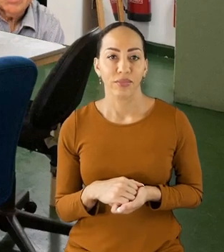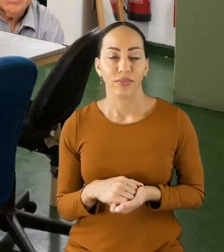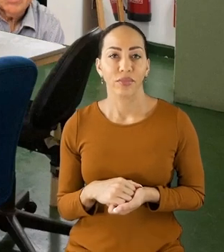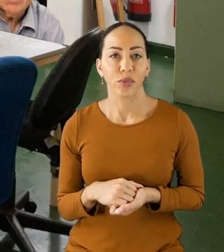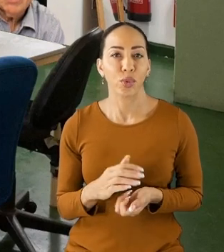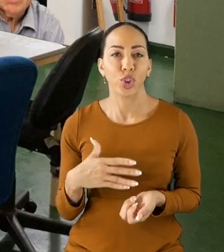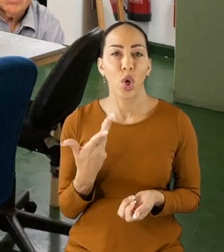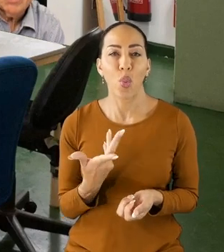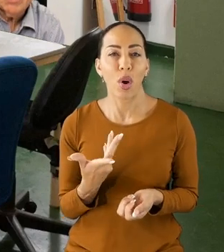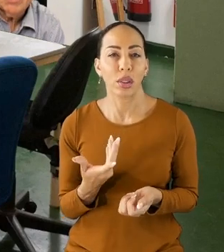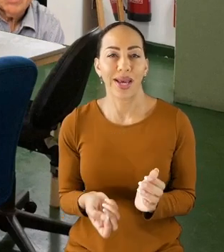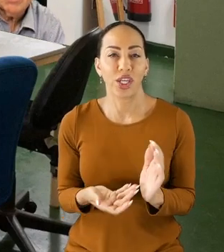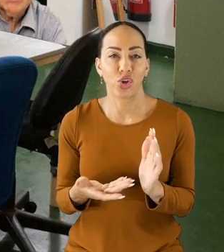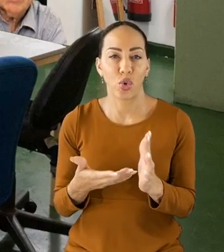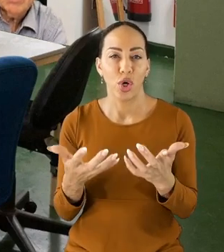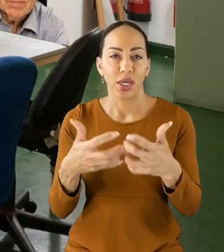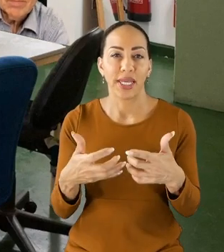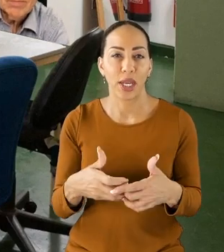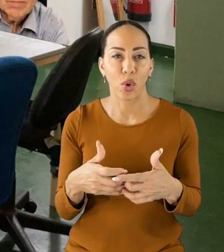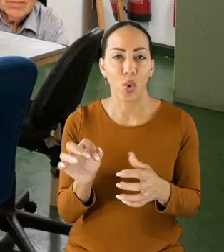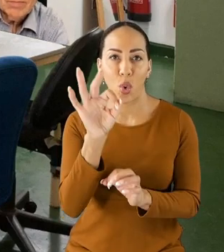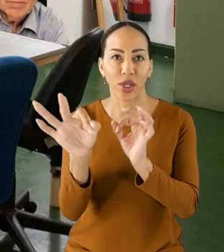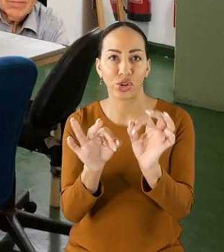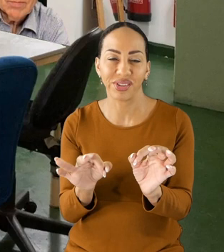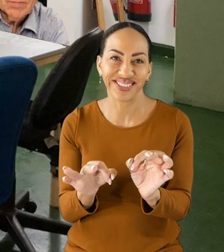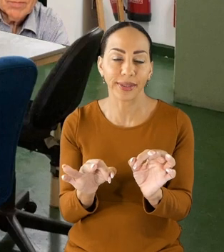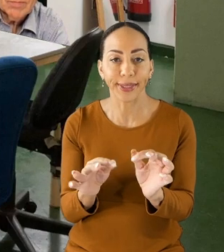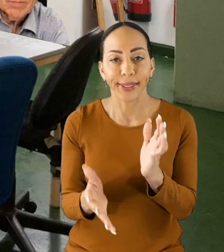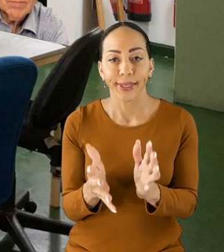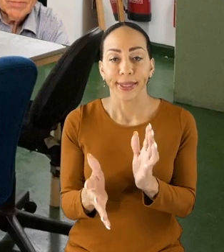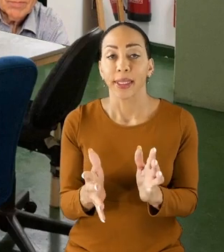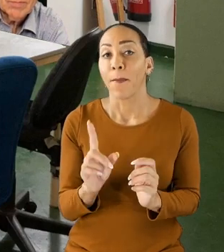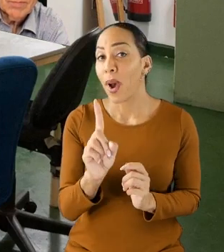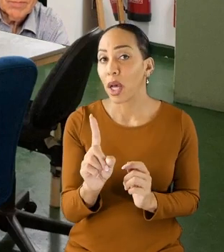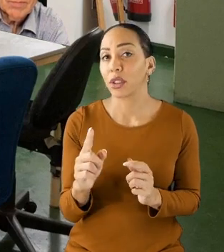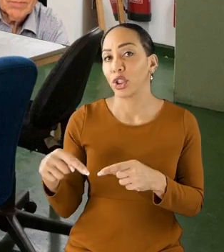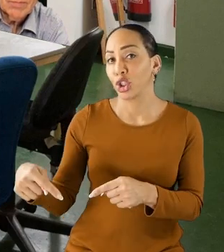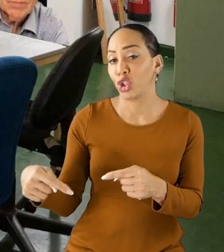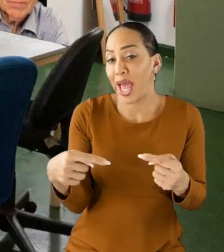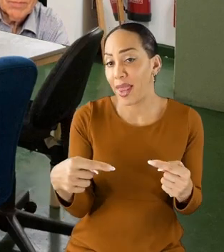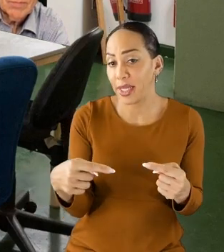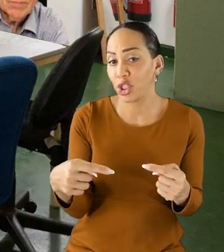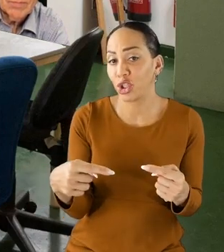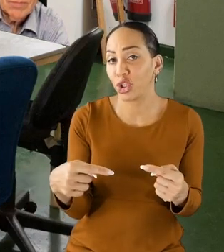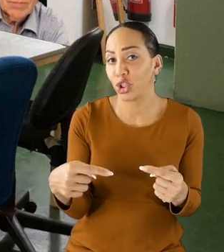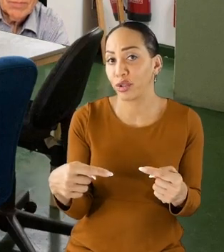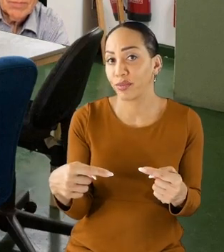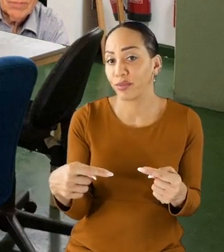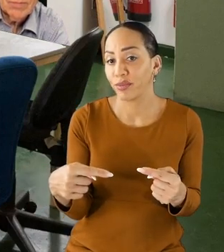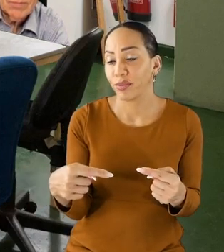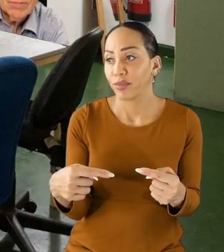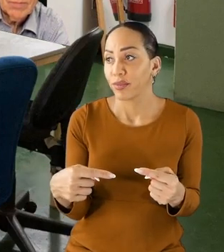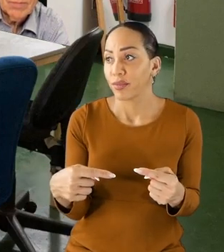hasn't brought up additional technical questions. One of the challenges with the